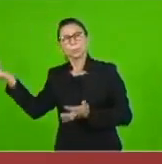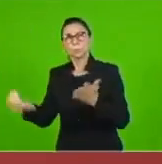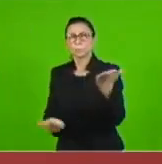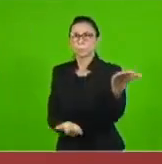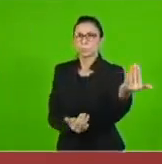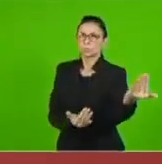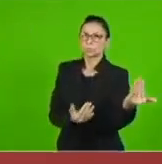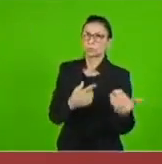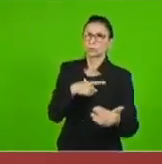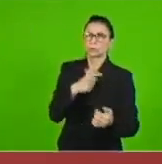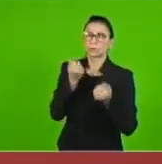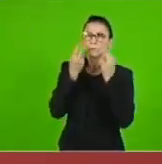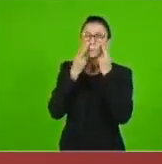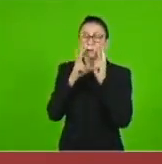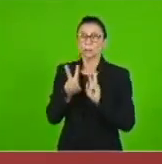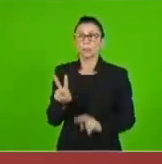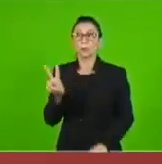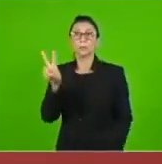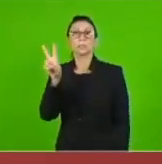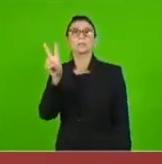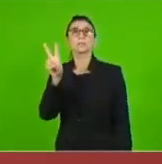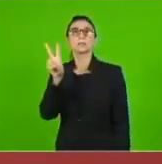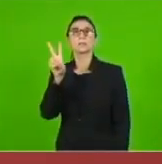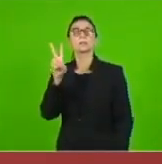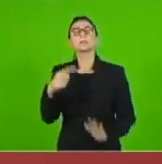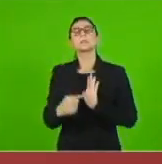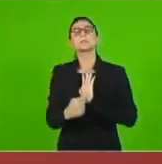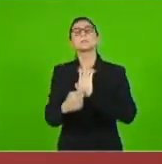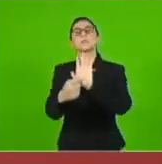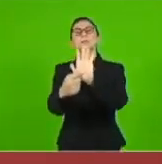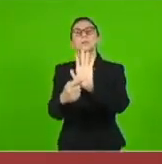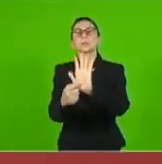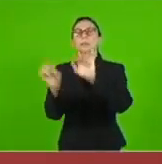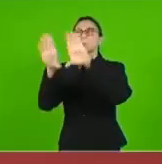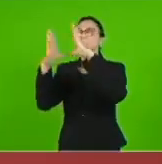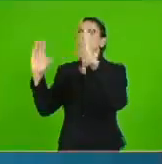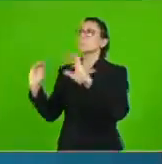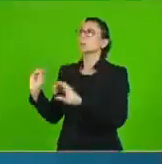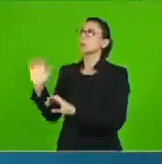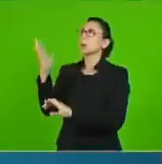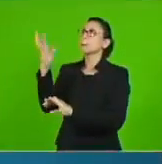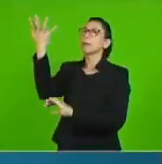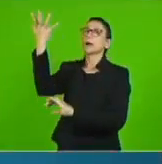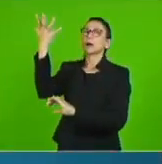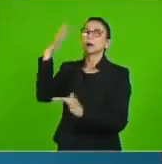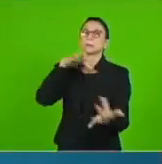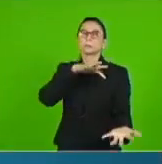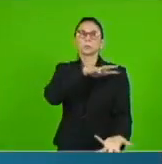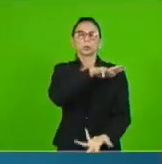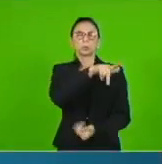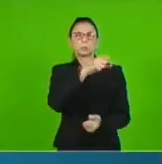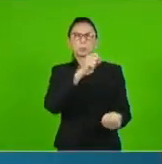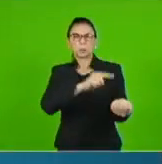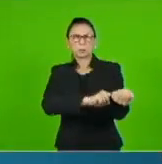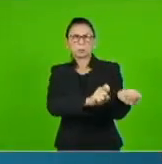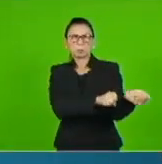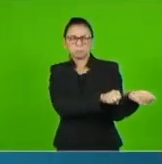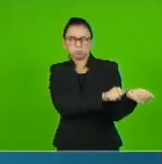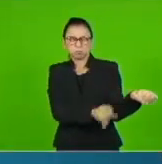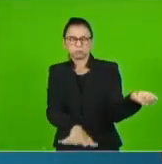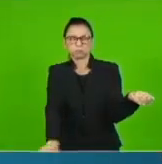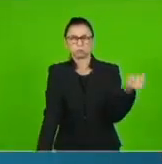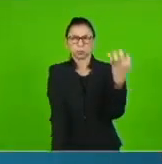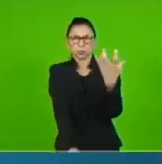Your elders will have dreams, and your youth will have visions, and will show wonders from heaven and on earth.